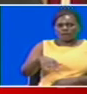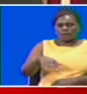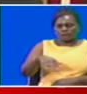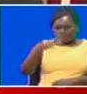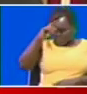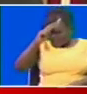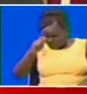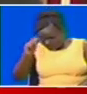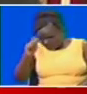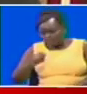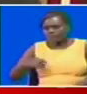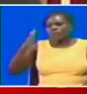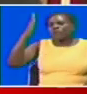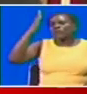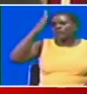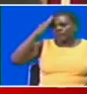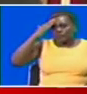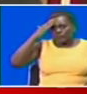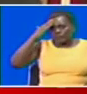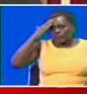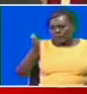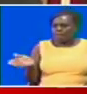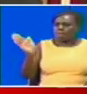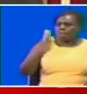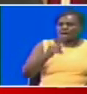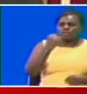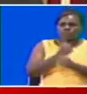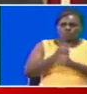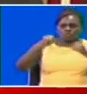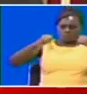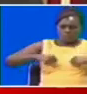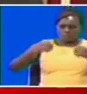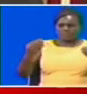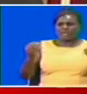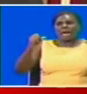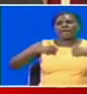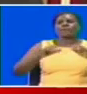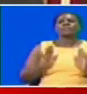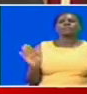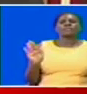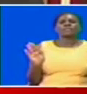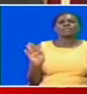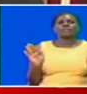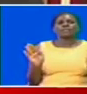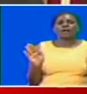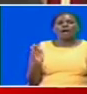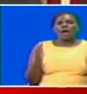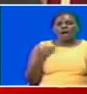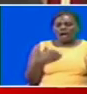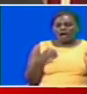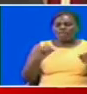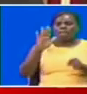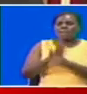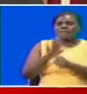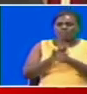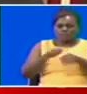honored. We know that the return to work agreement is simply that, an agreement, and that there is a lot of follow-up that will